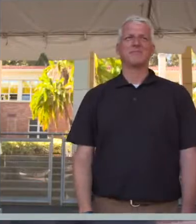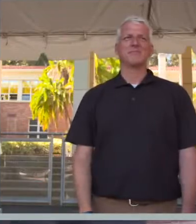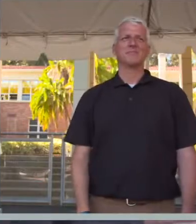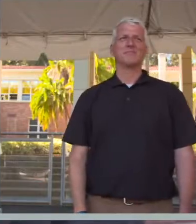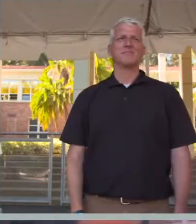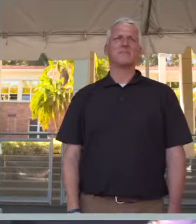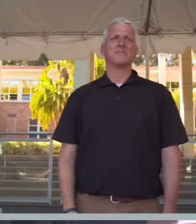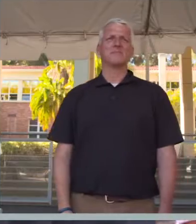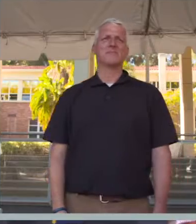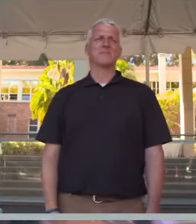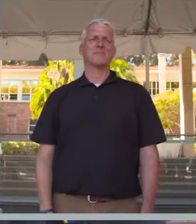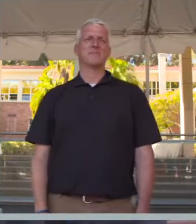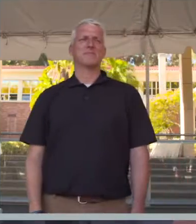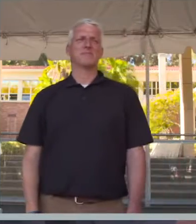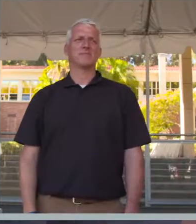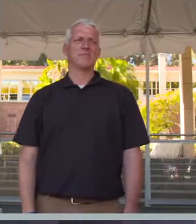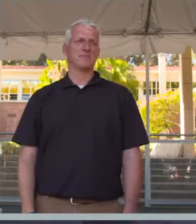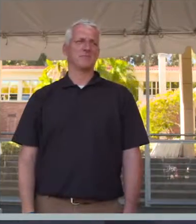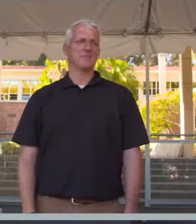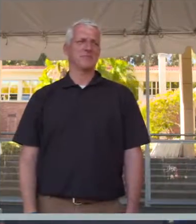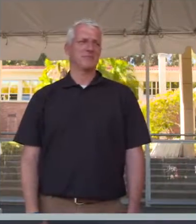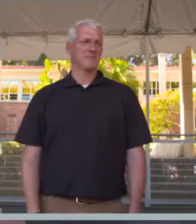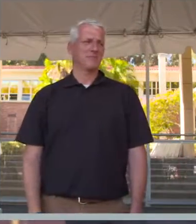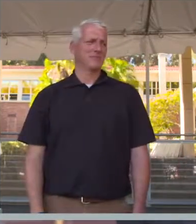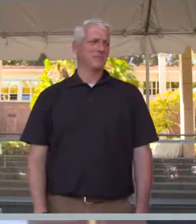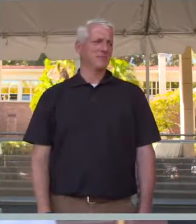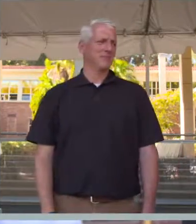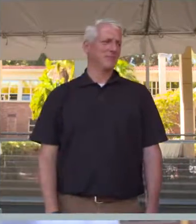Angela Joyce Shia.